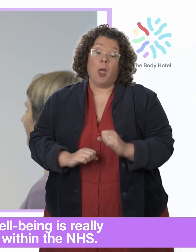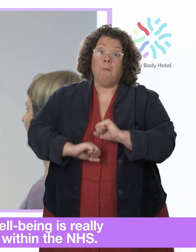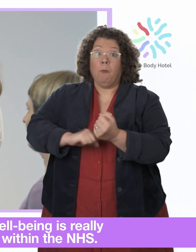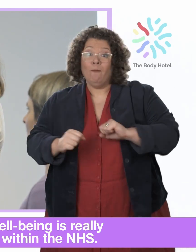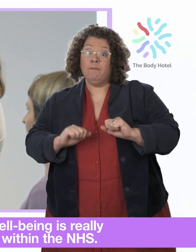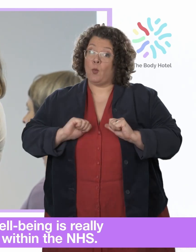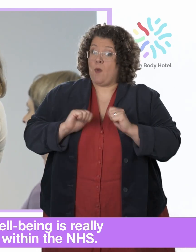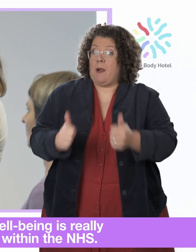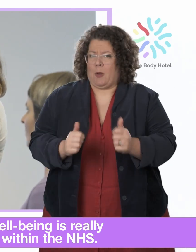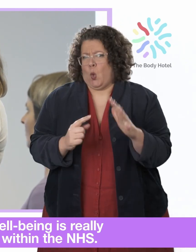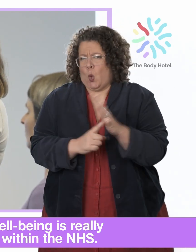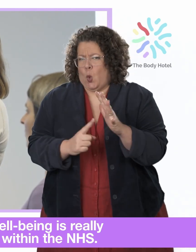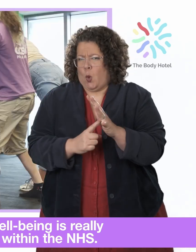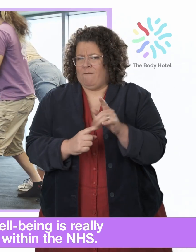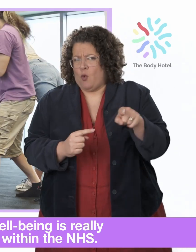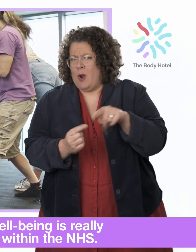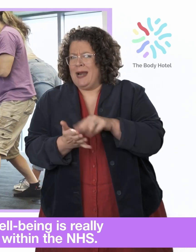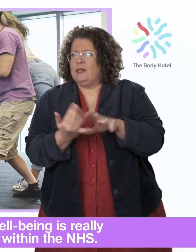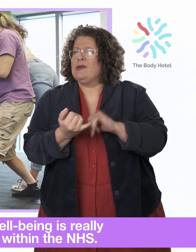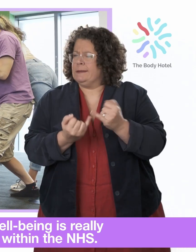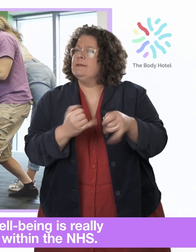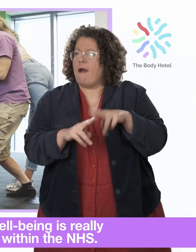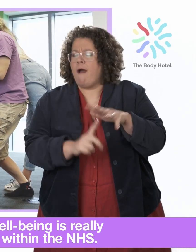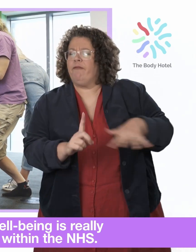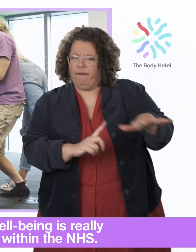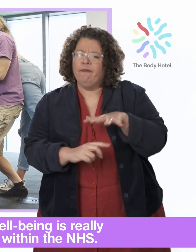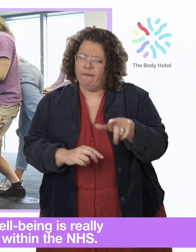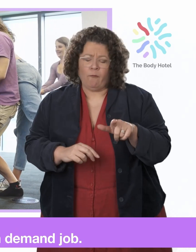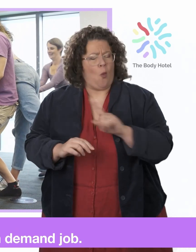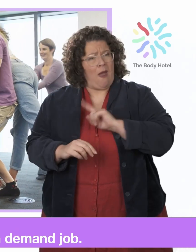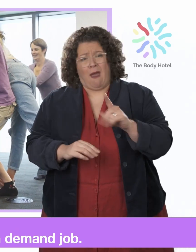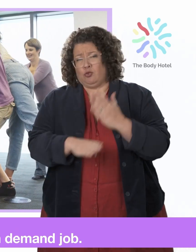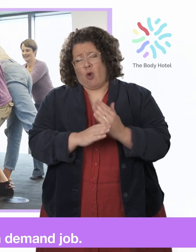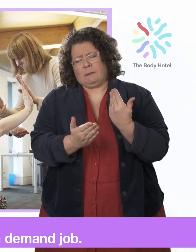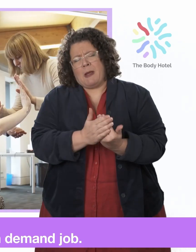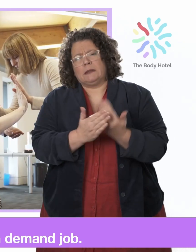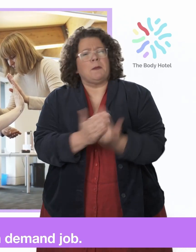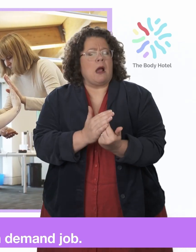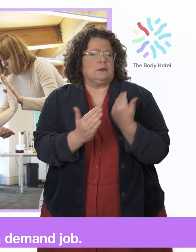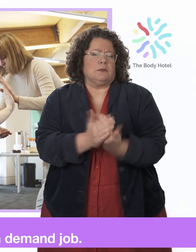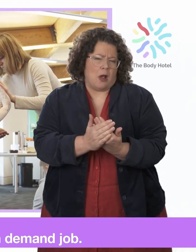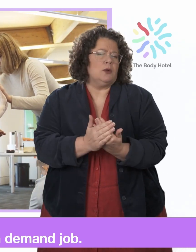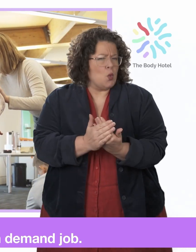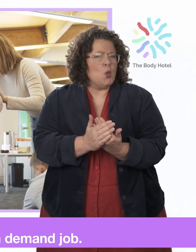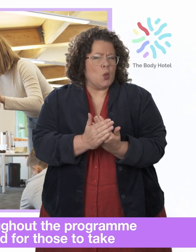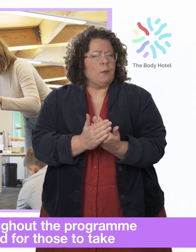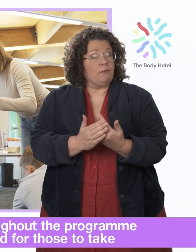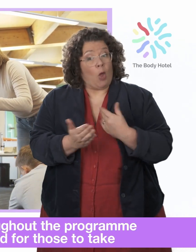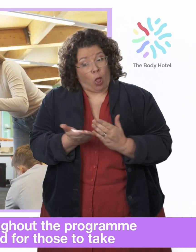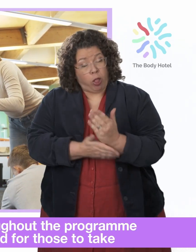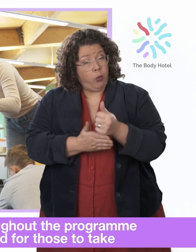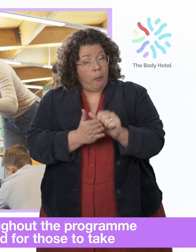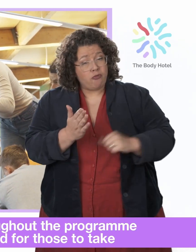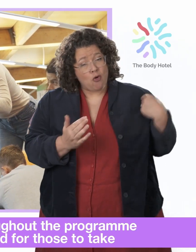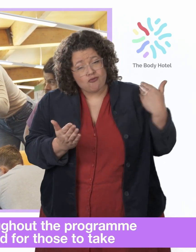I think movement for wellbeing is really important for the staff within the NHS. They're in such a high demand job. What I've witnessed